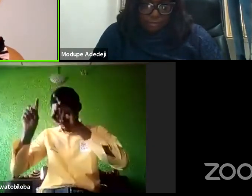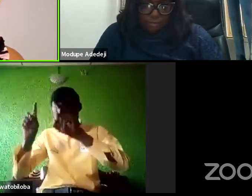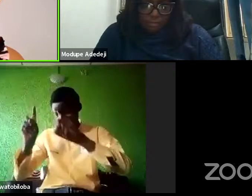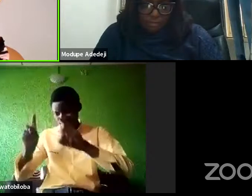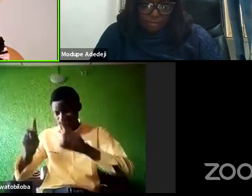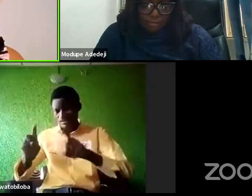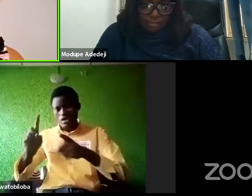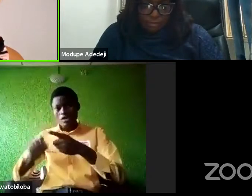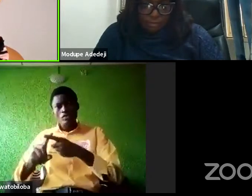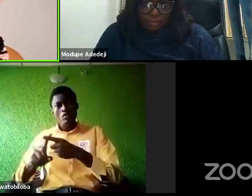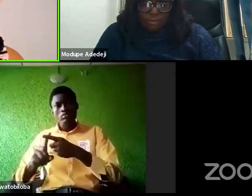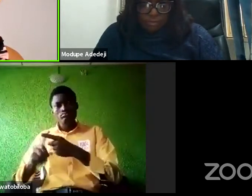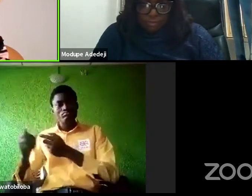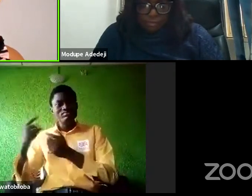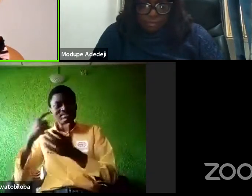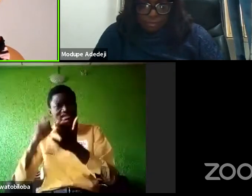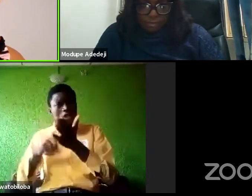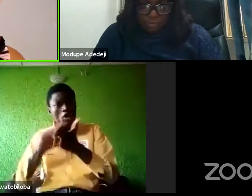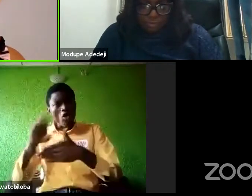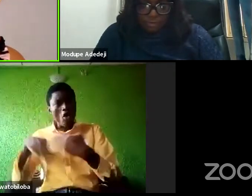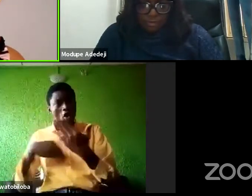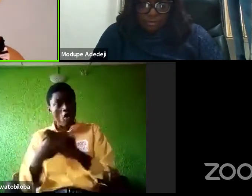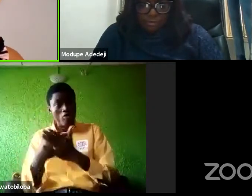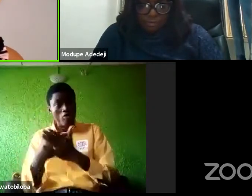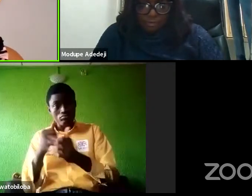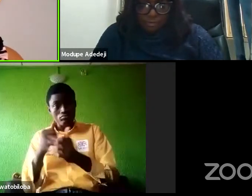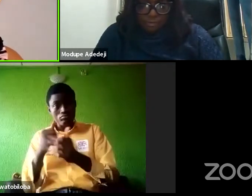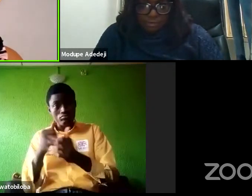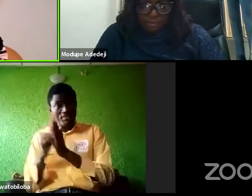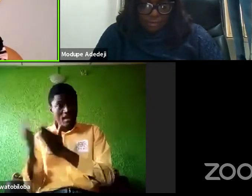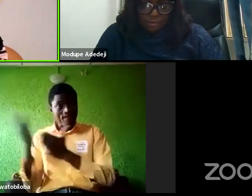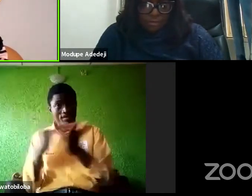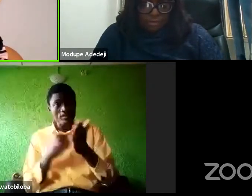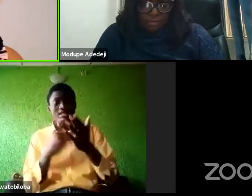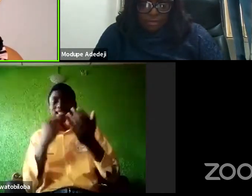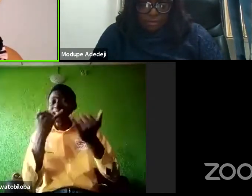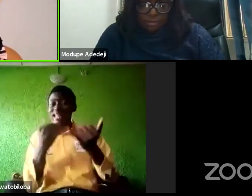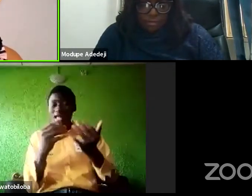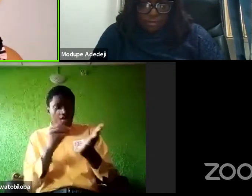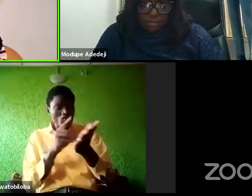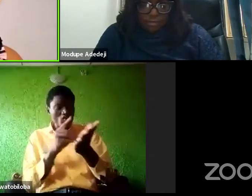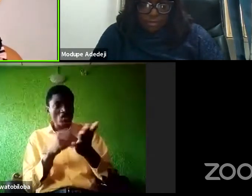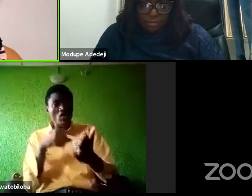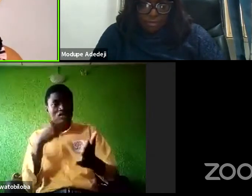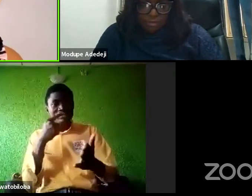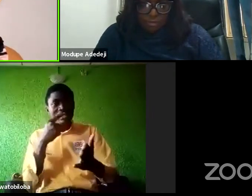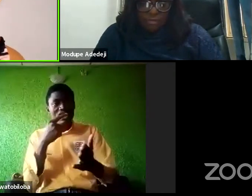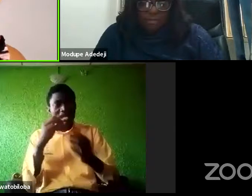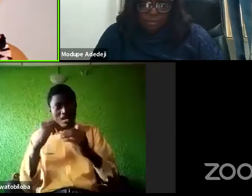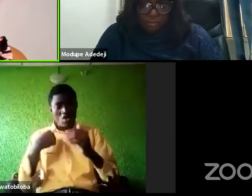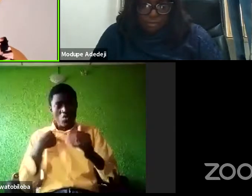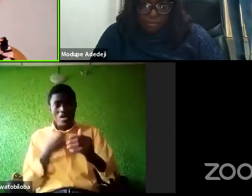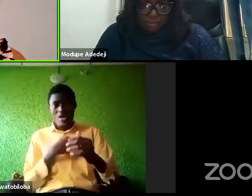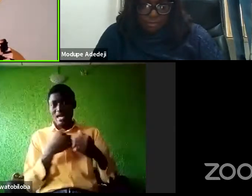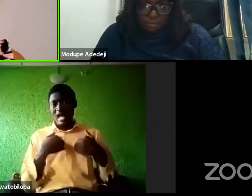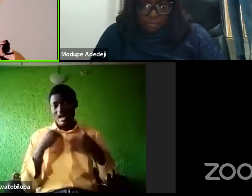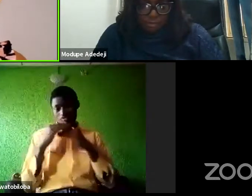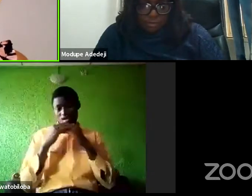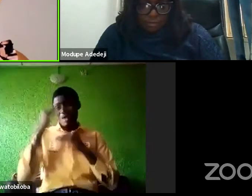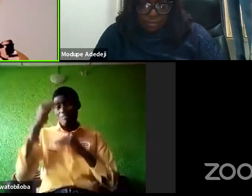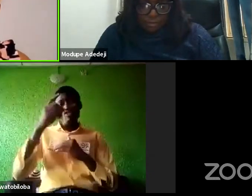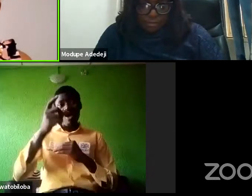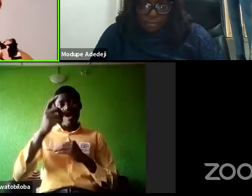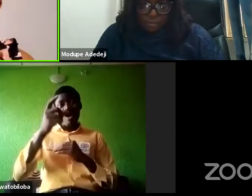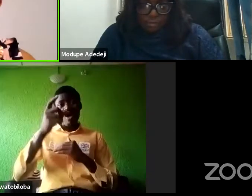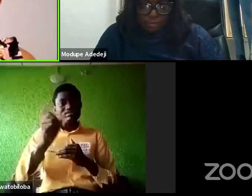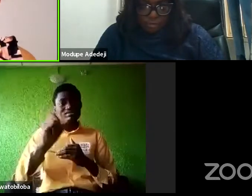has also said that headaches, there are over 100 causes of headaches. Sometimes we abuse drugs in Nigeria. Once you're having